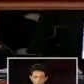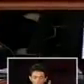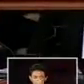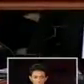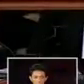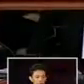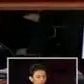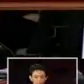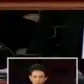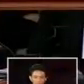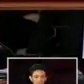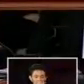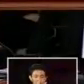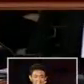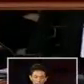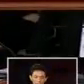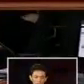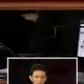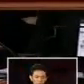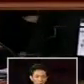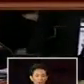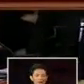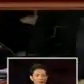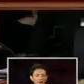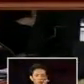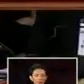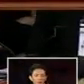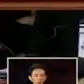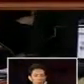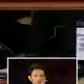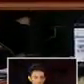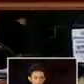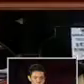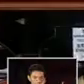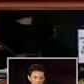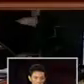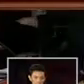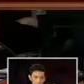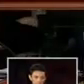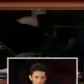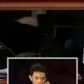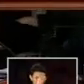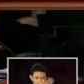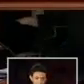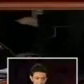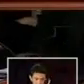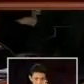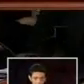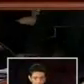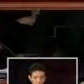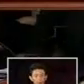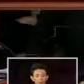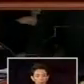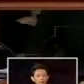kung anonymous kung ang nagbigay ng tip eh kilala o hindi it's more of kung taga-banko kasi yung